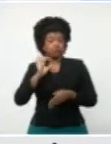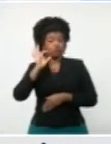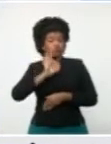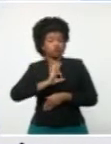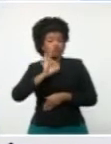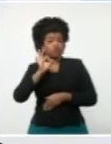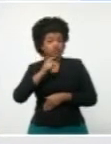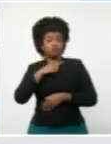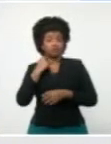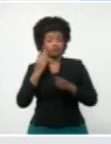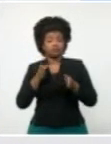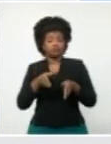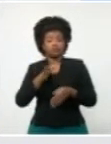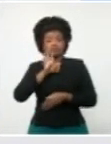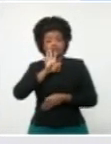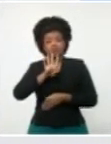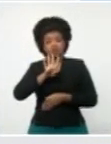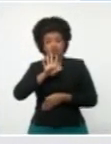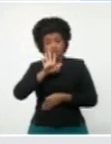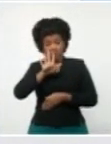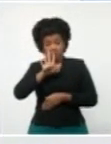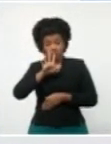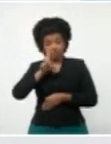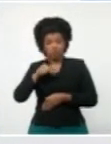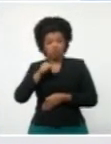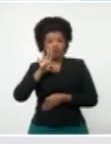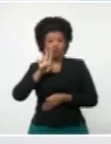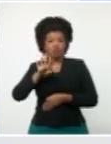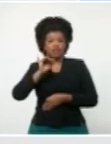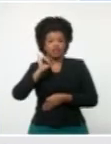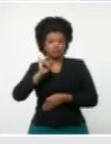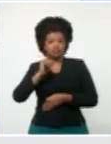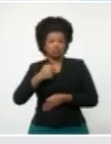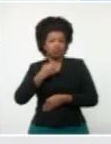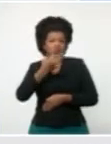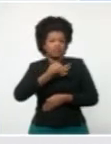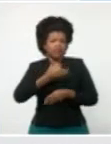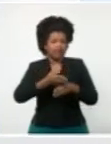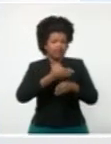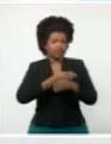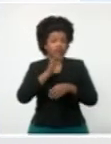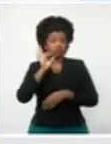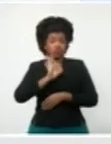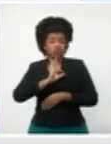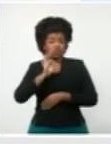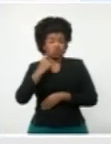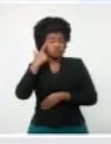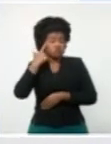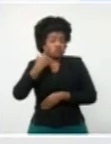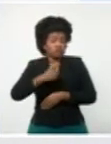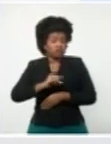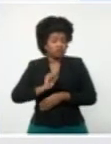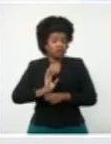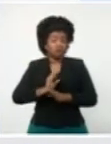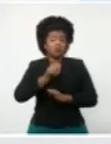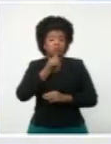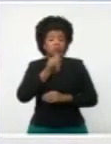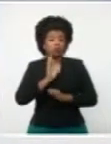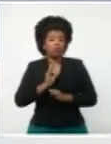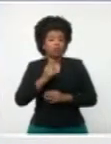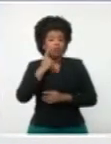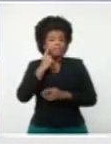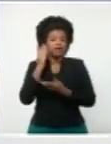5.46%. I wonder if it's possible now to show with the projector a chart,